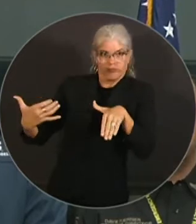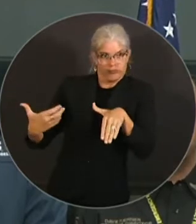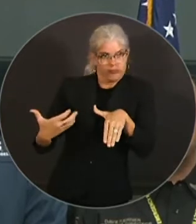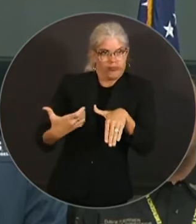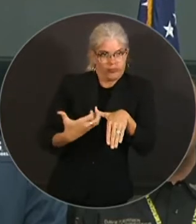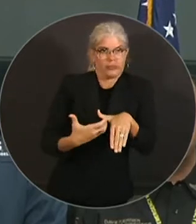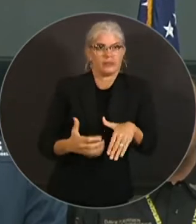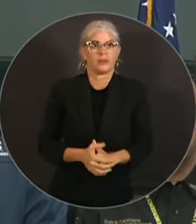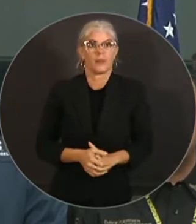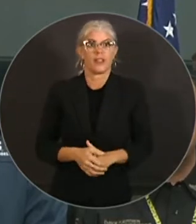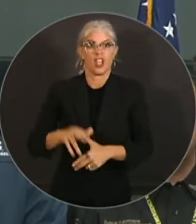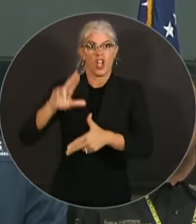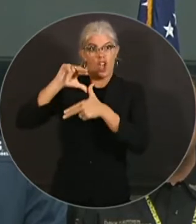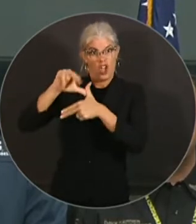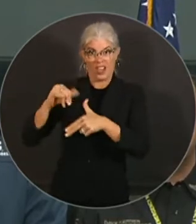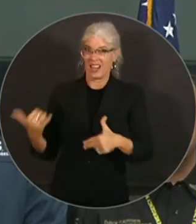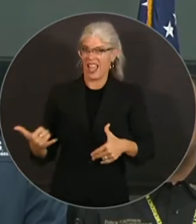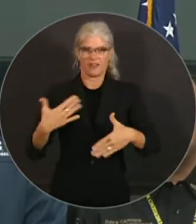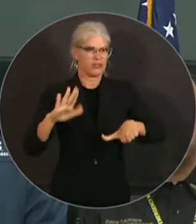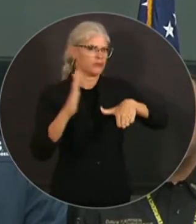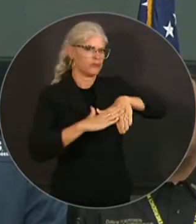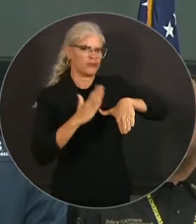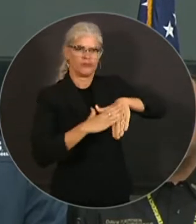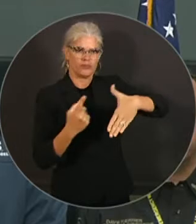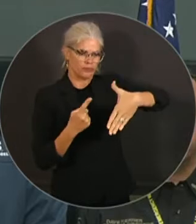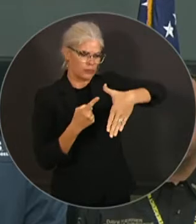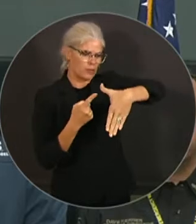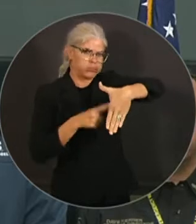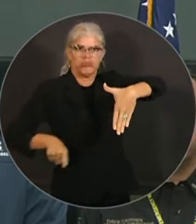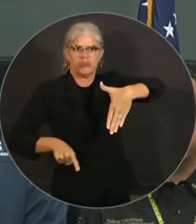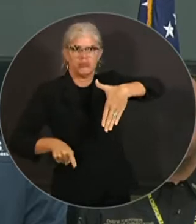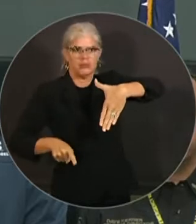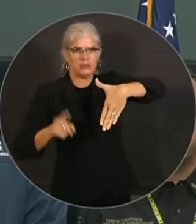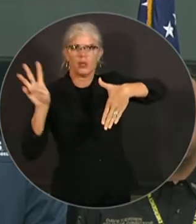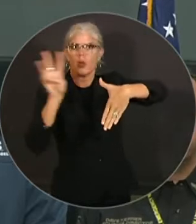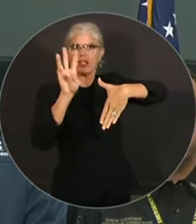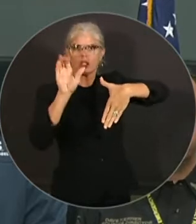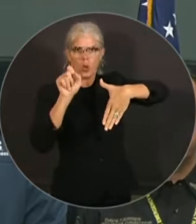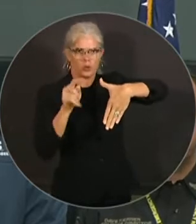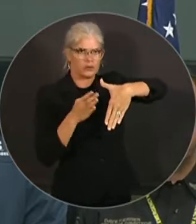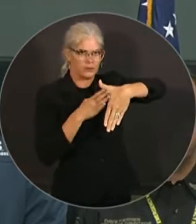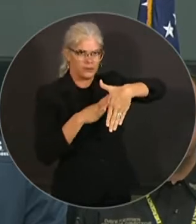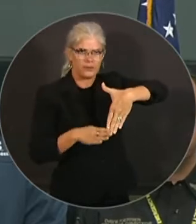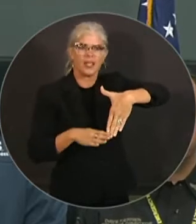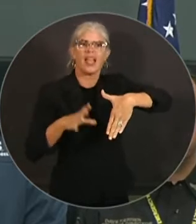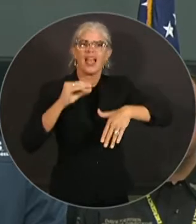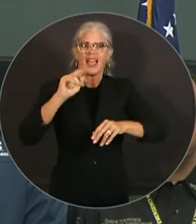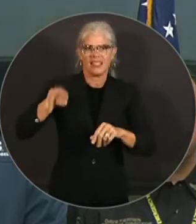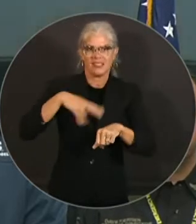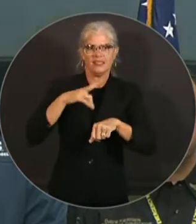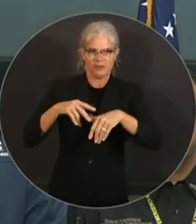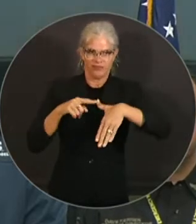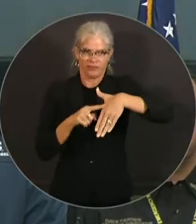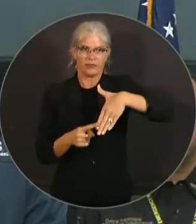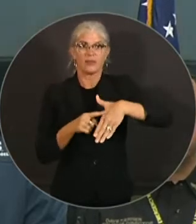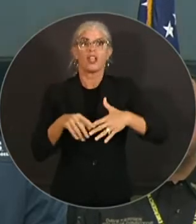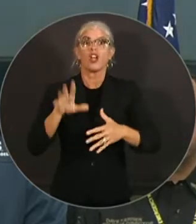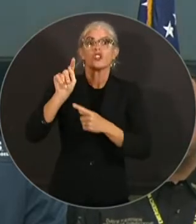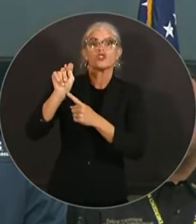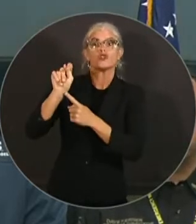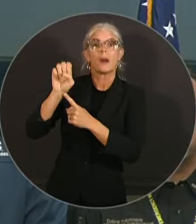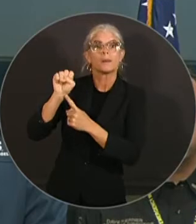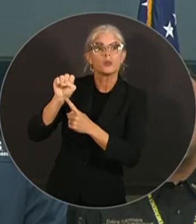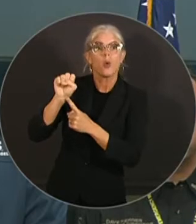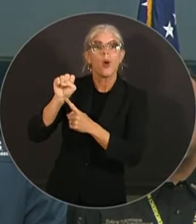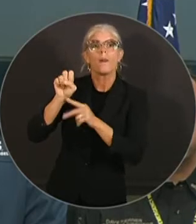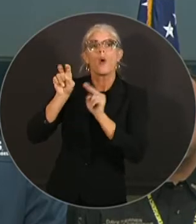been issued for portions of west central Florida and the Nature Coast. Tropical storm watches extend further south and north